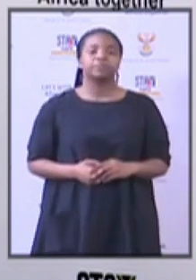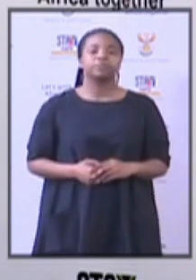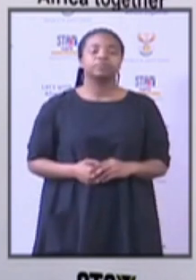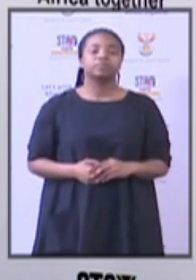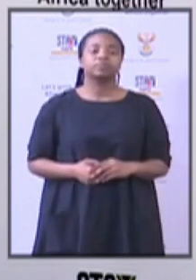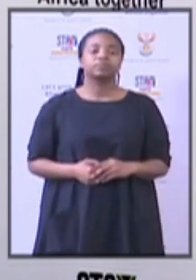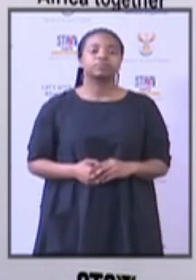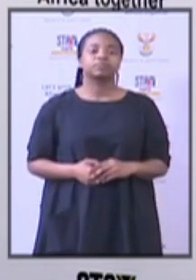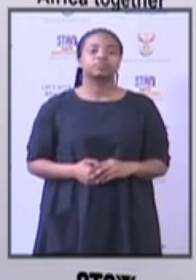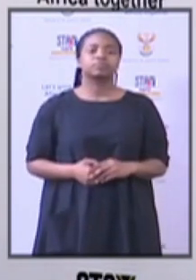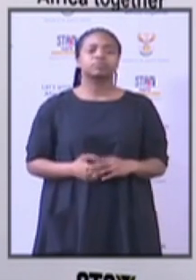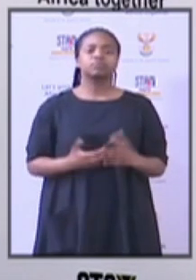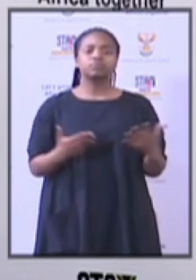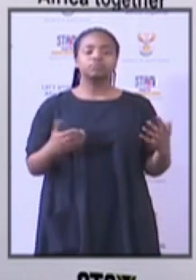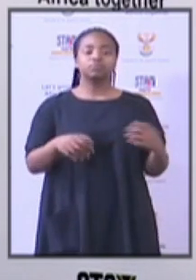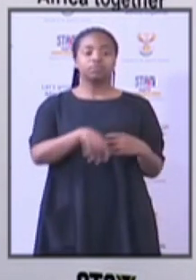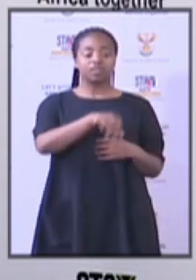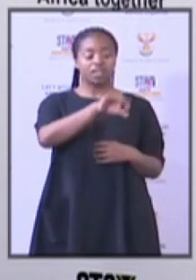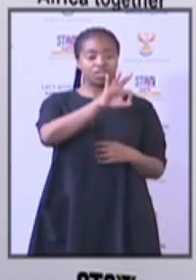We also issued